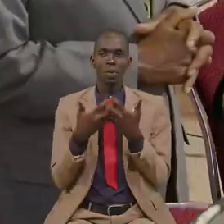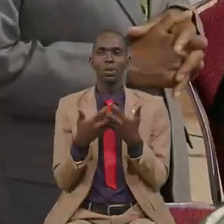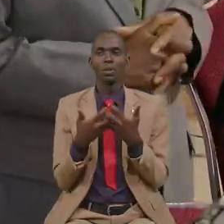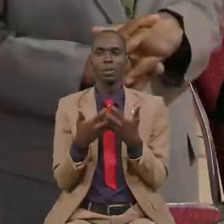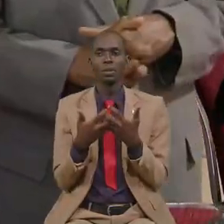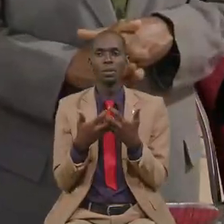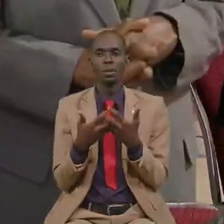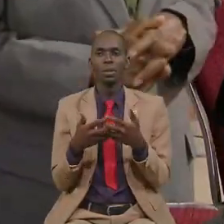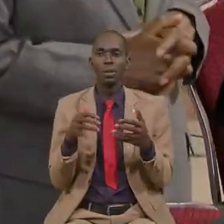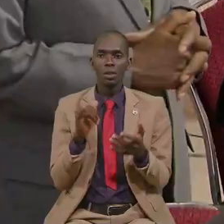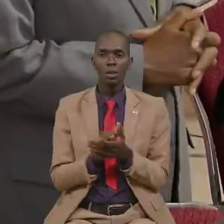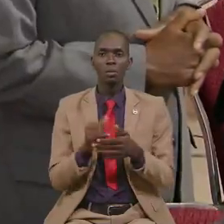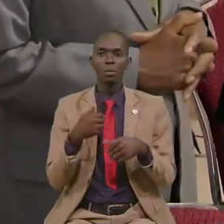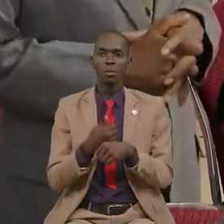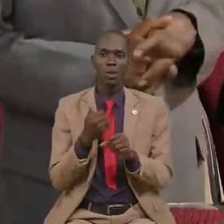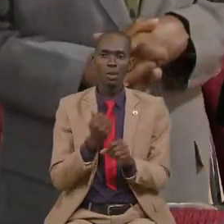that make,